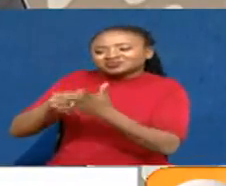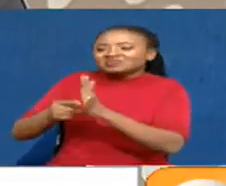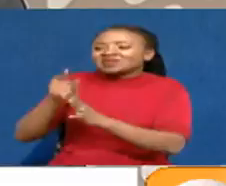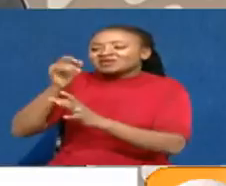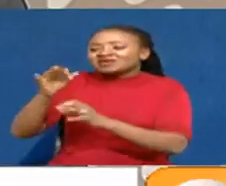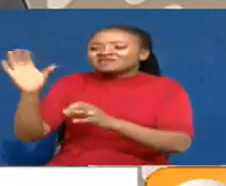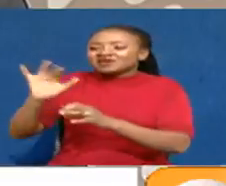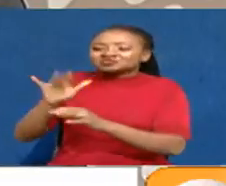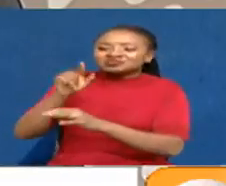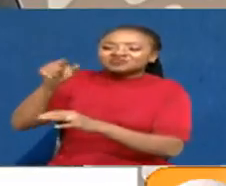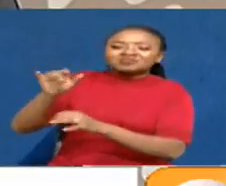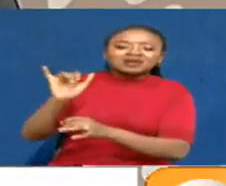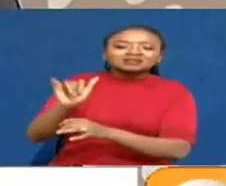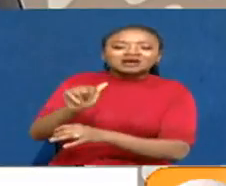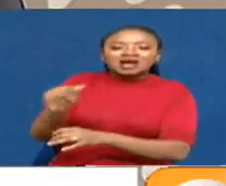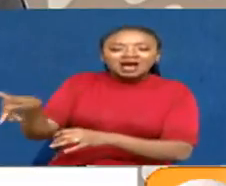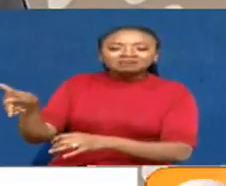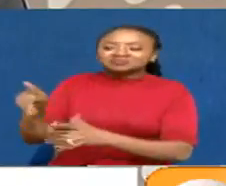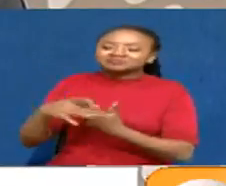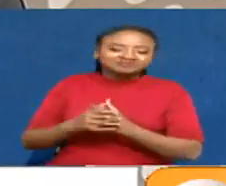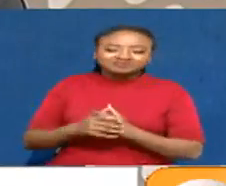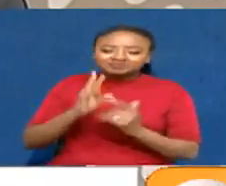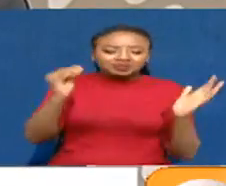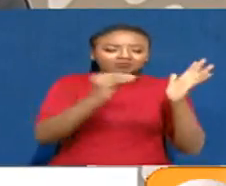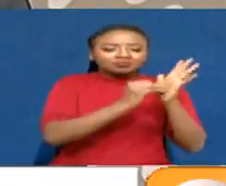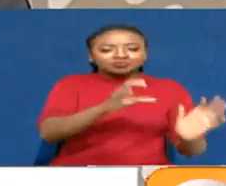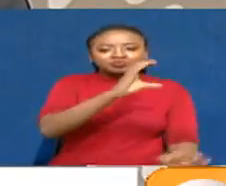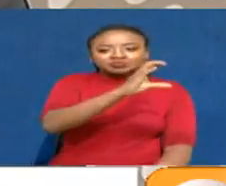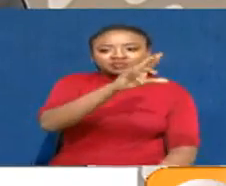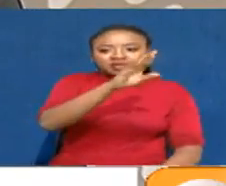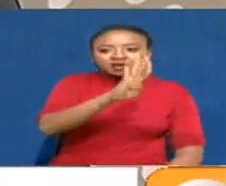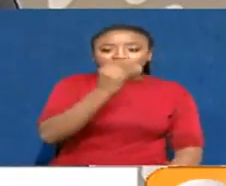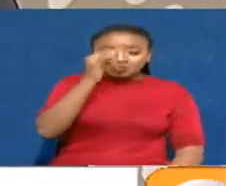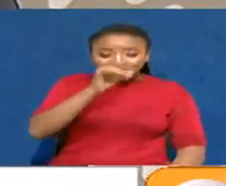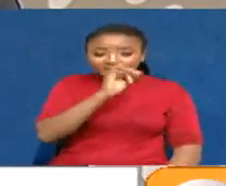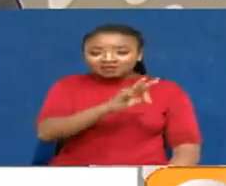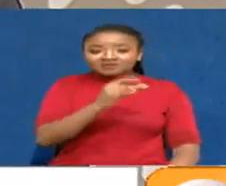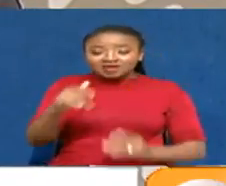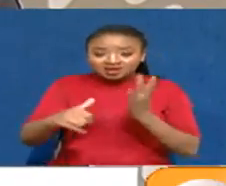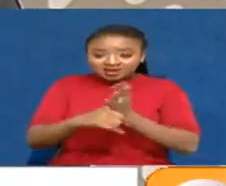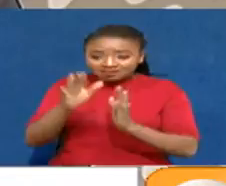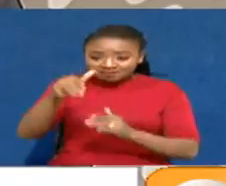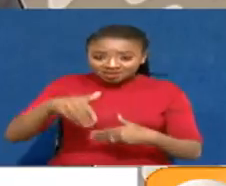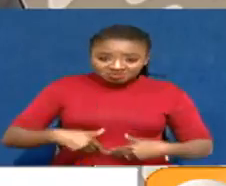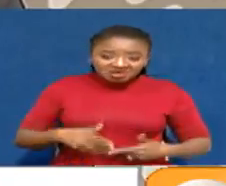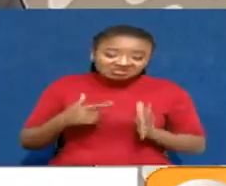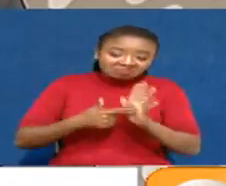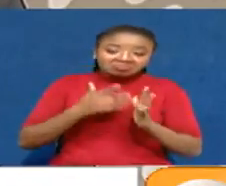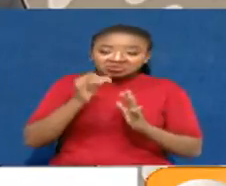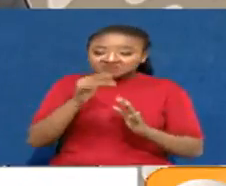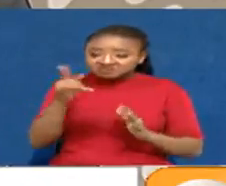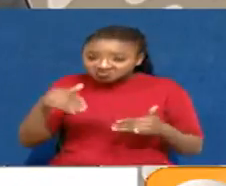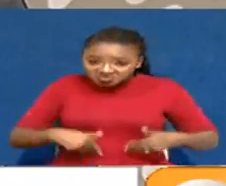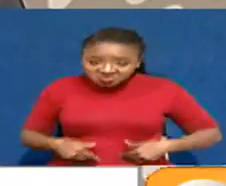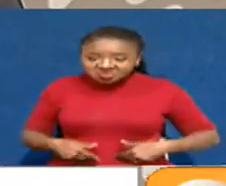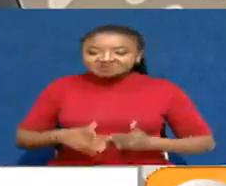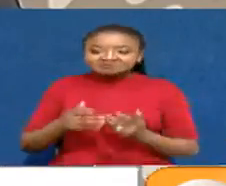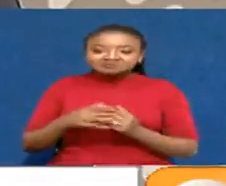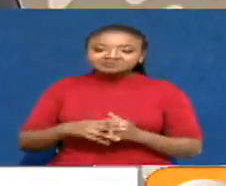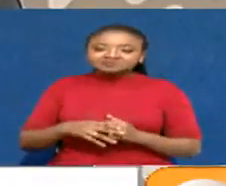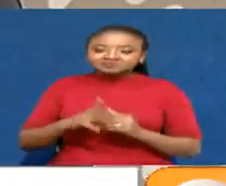all know credit when you're listed in credit reference bureau, it has other effects, especially to a young person, which